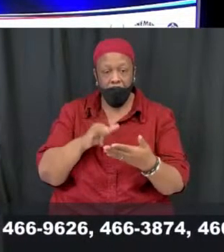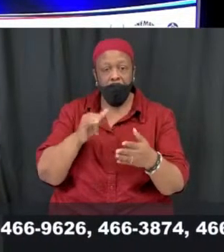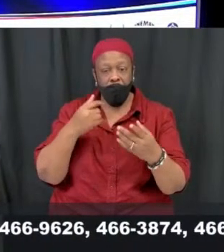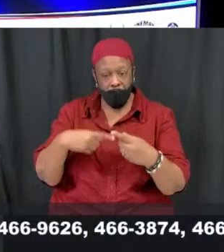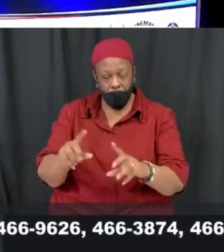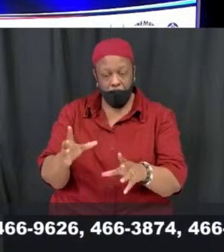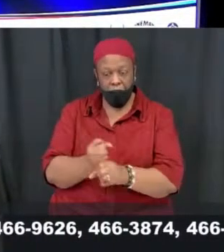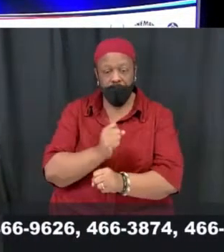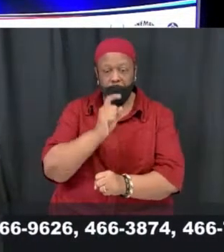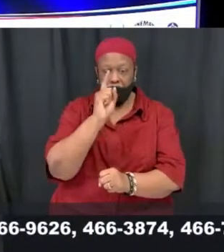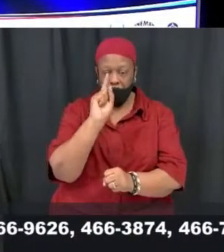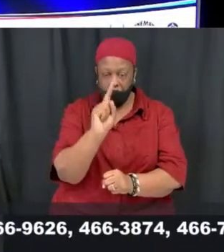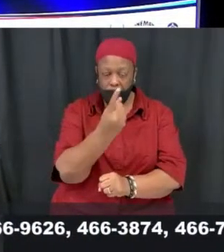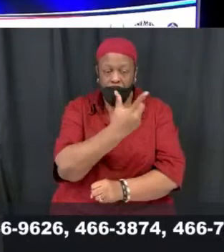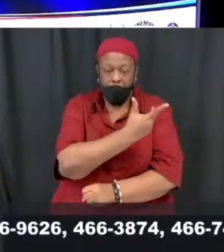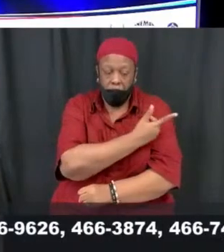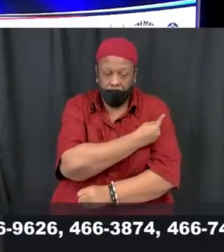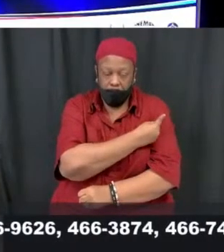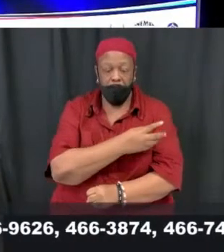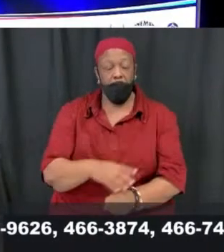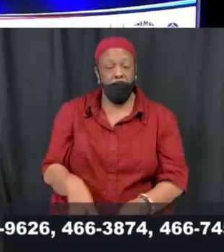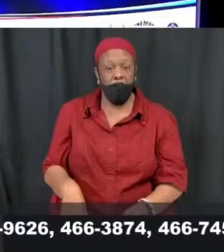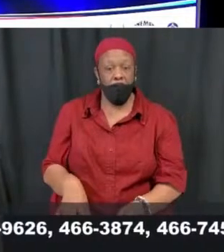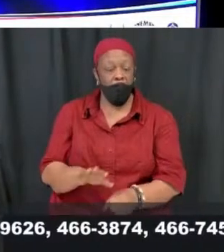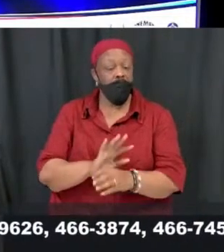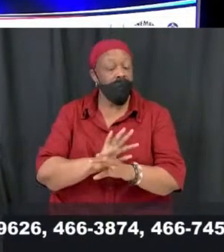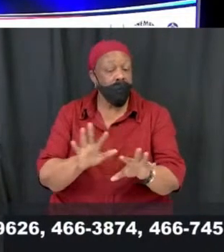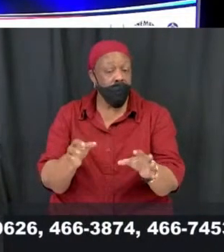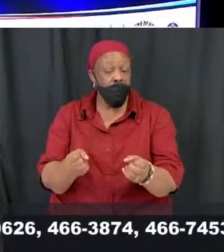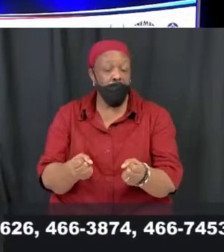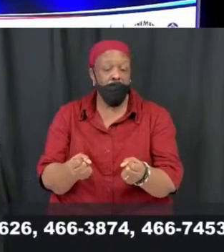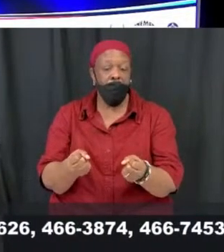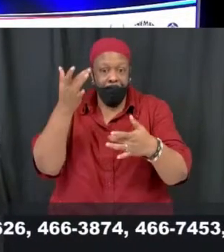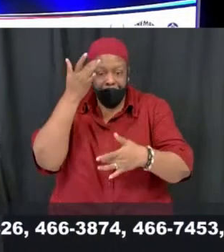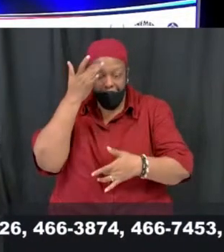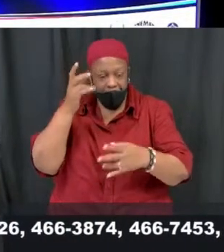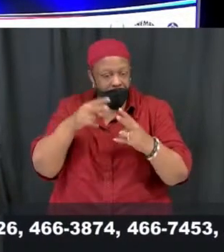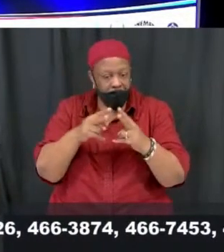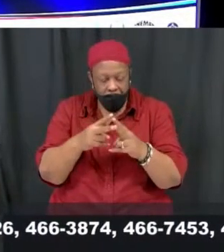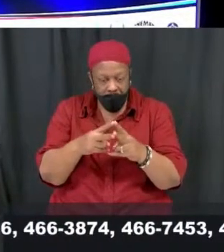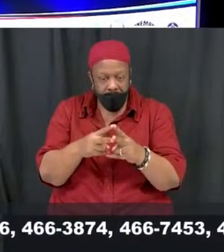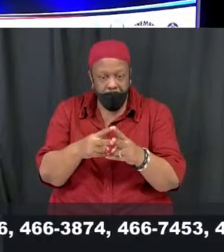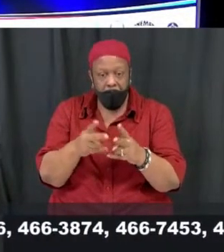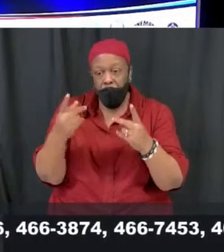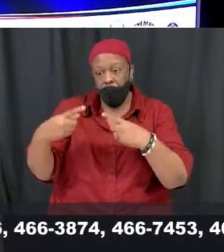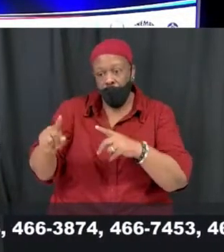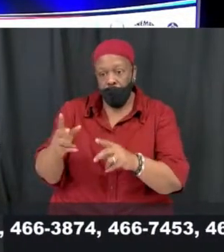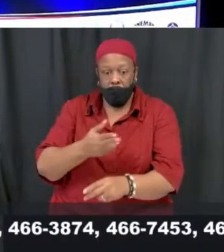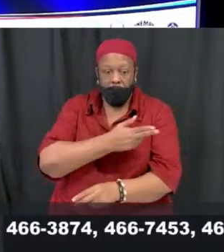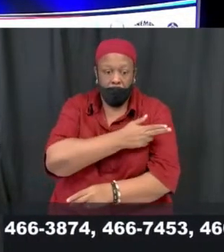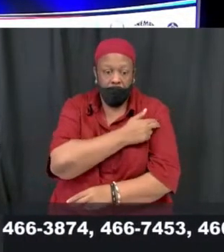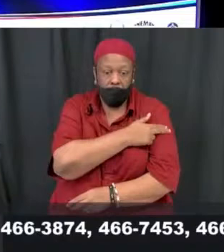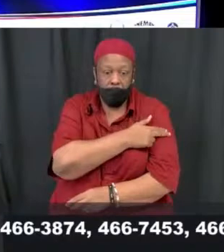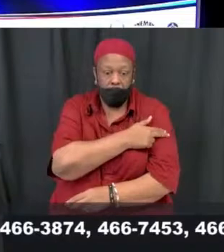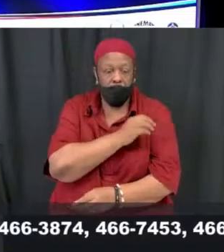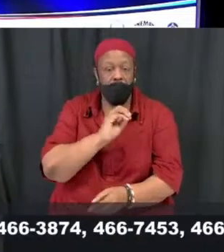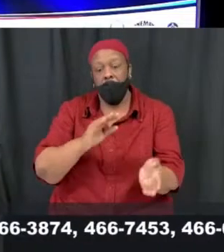disease requiring hospitalization, and 100% protection from COVID-19.